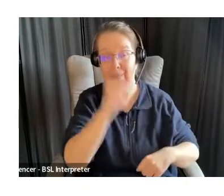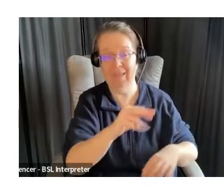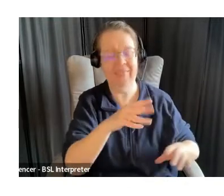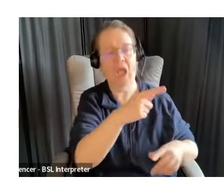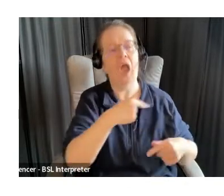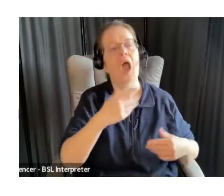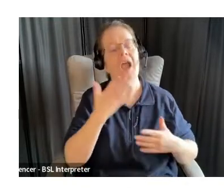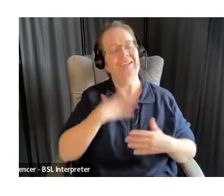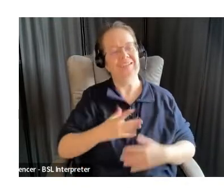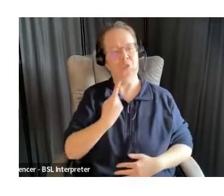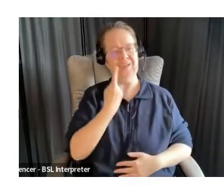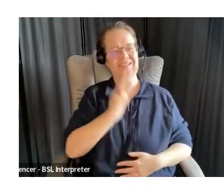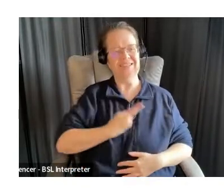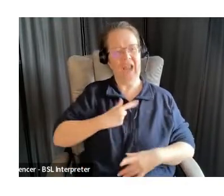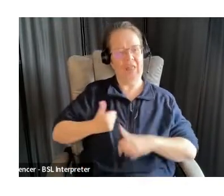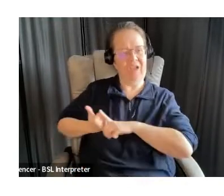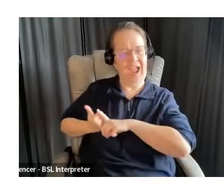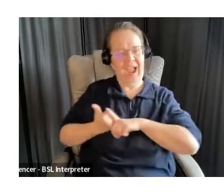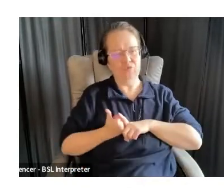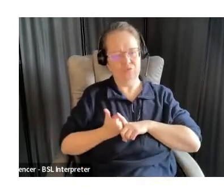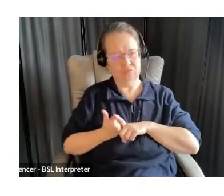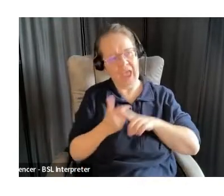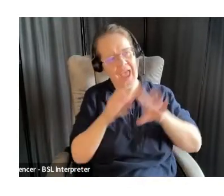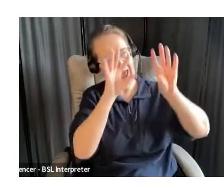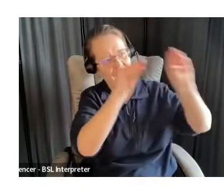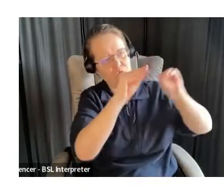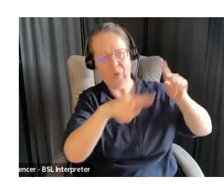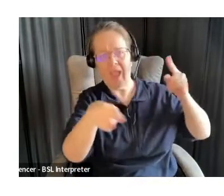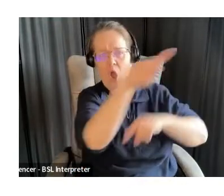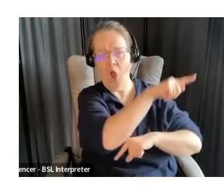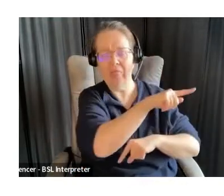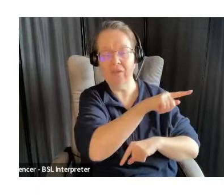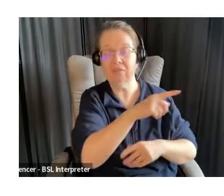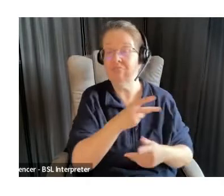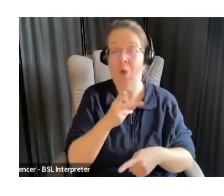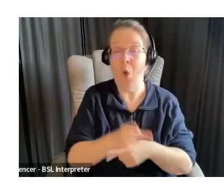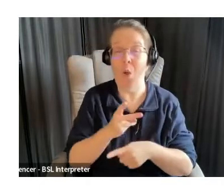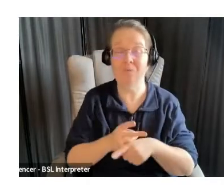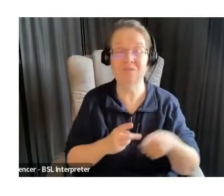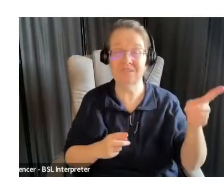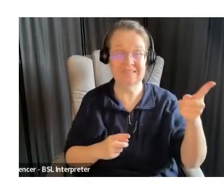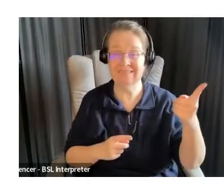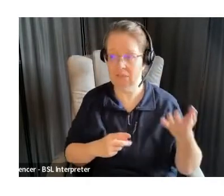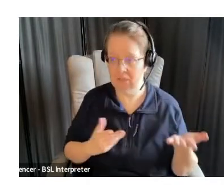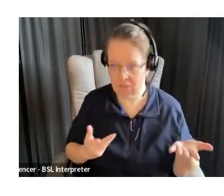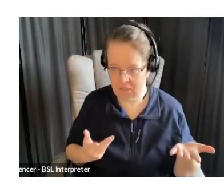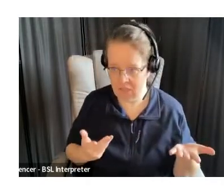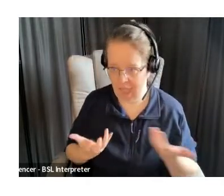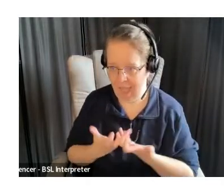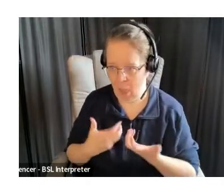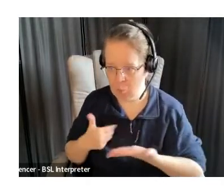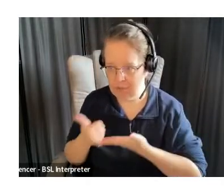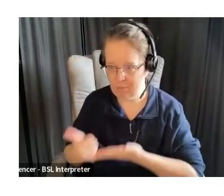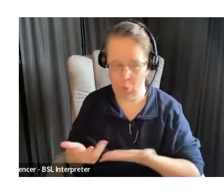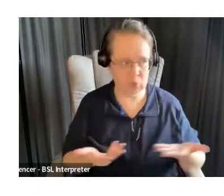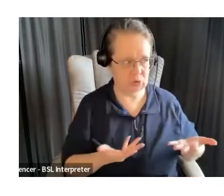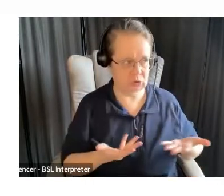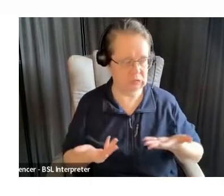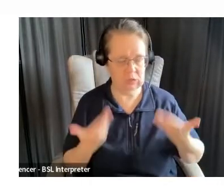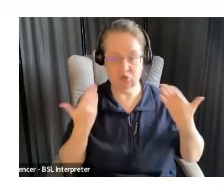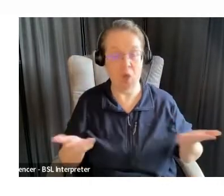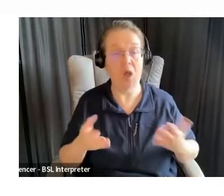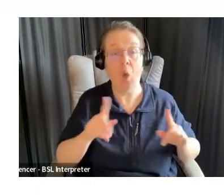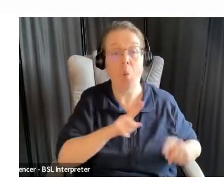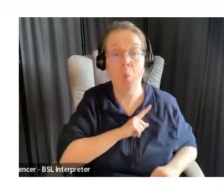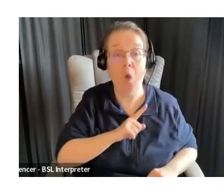own self-advocate and educating others, because often if people don't know how to support you, they don't know because they